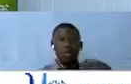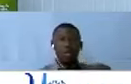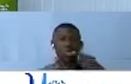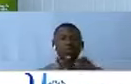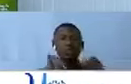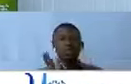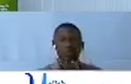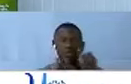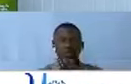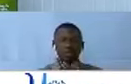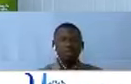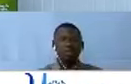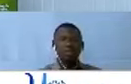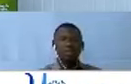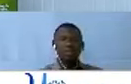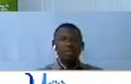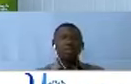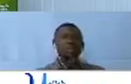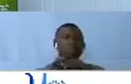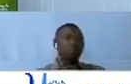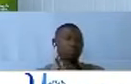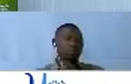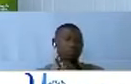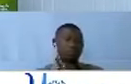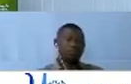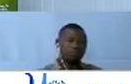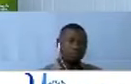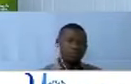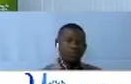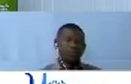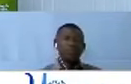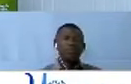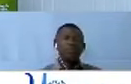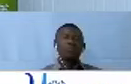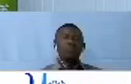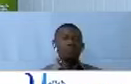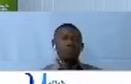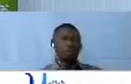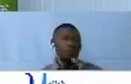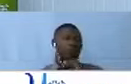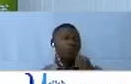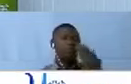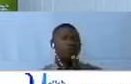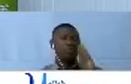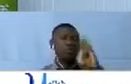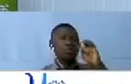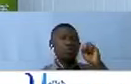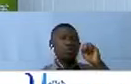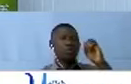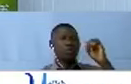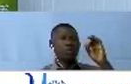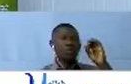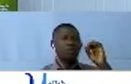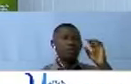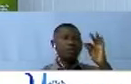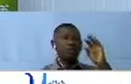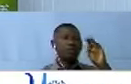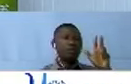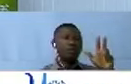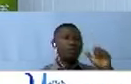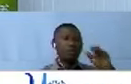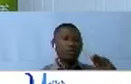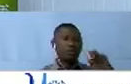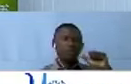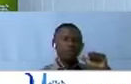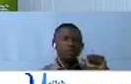And leadership. Ani nyato nkaya. On my return from Botswana, I still maintain Major Crime Squad. Bimbo na Botswana, hanimbi